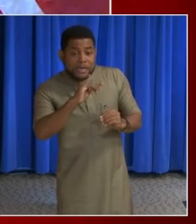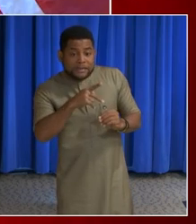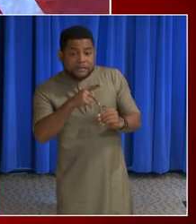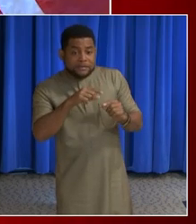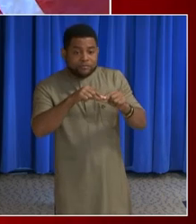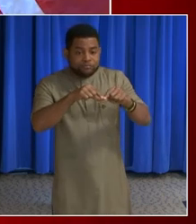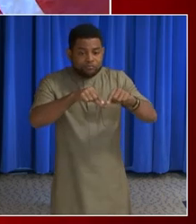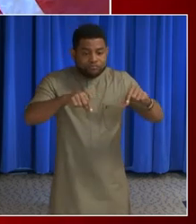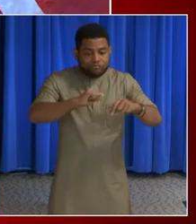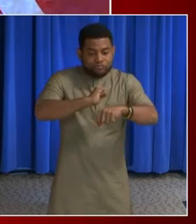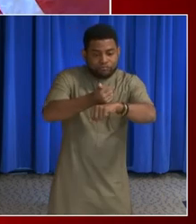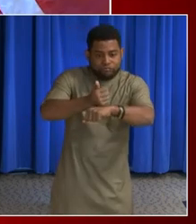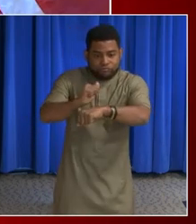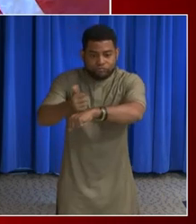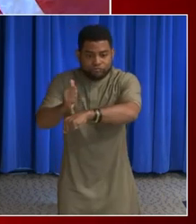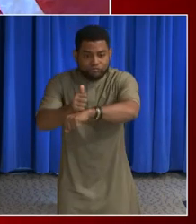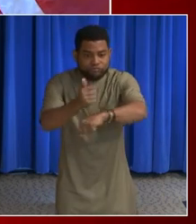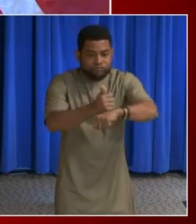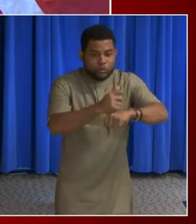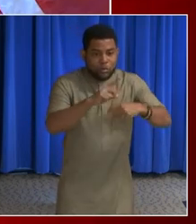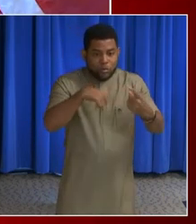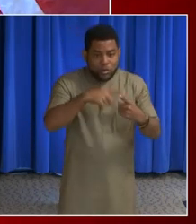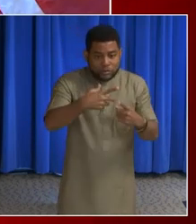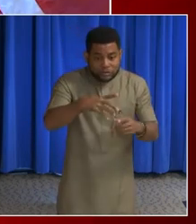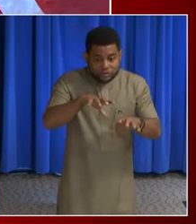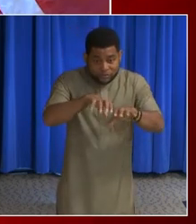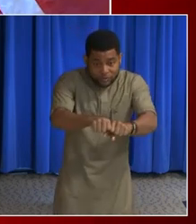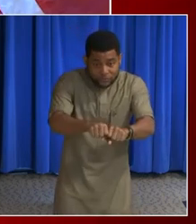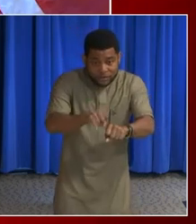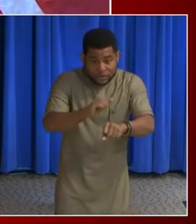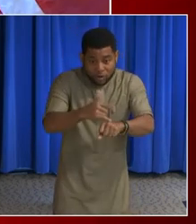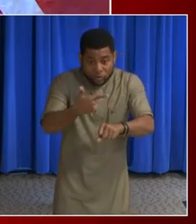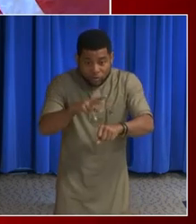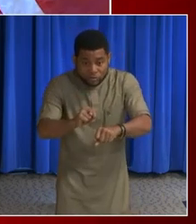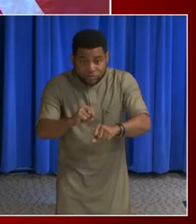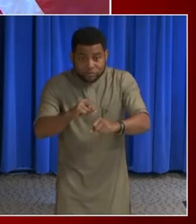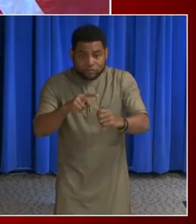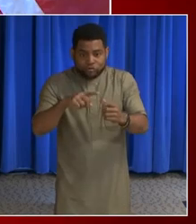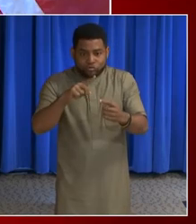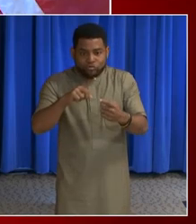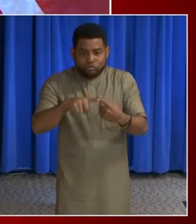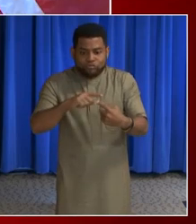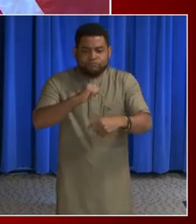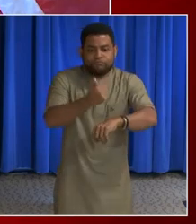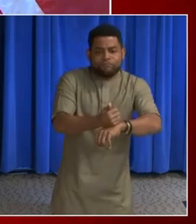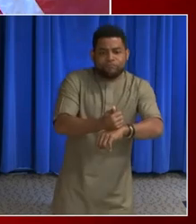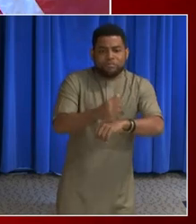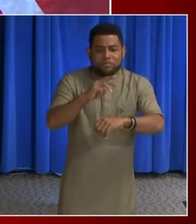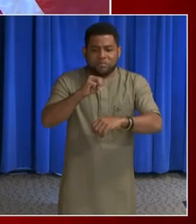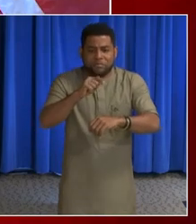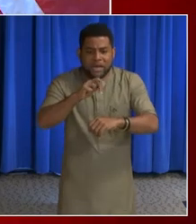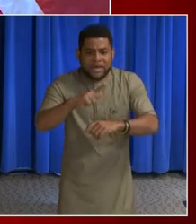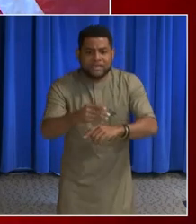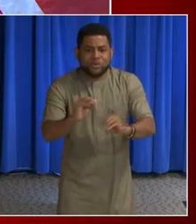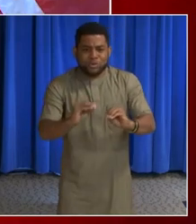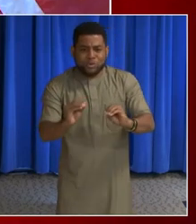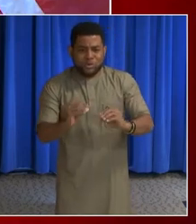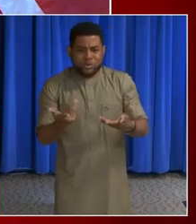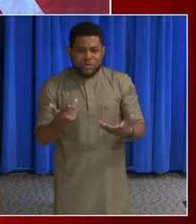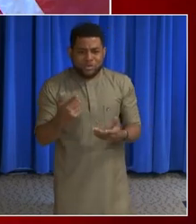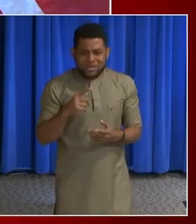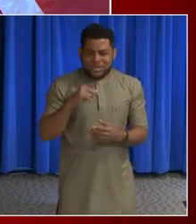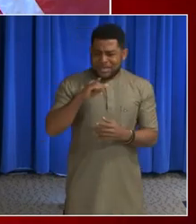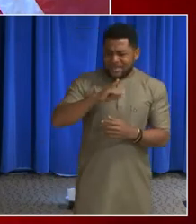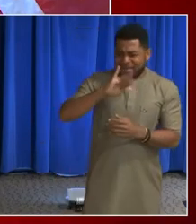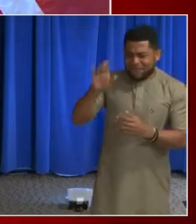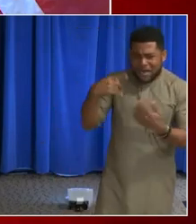literally when you guys recover a weapon or whatever, you put down the markings. Ma'am, I know that never happened. I understand what you're saying, but I've been in this